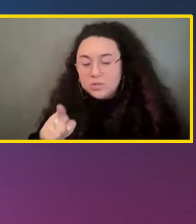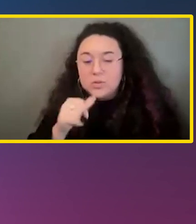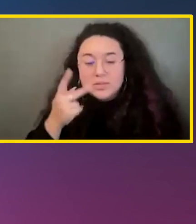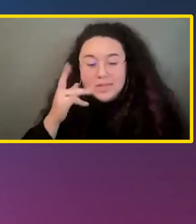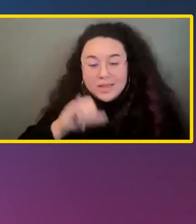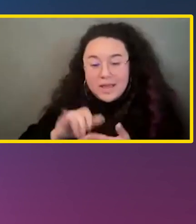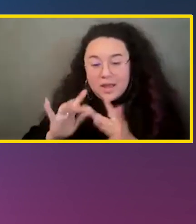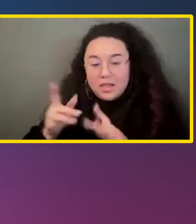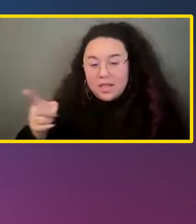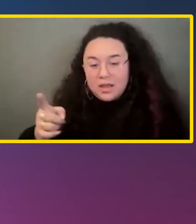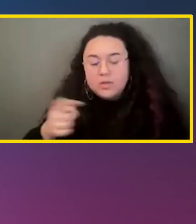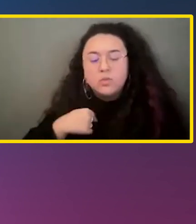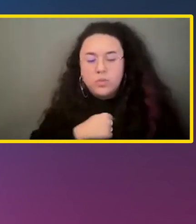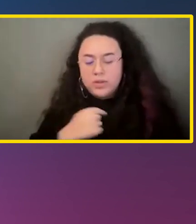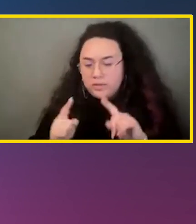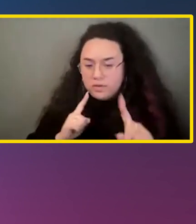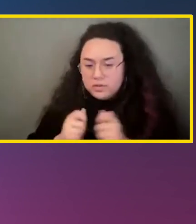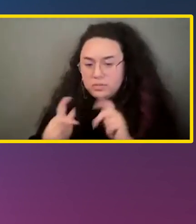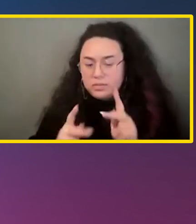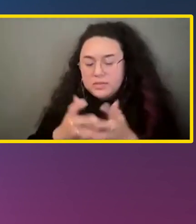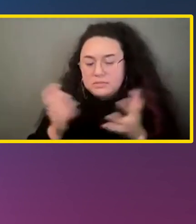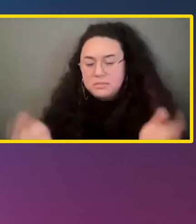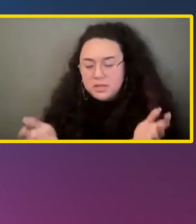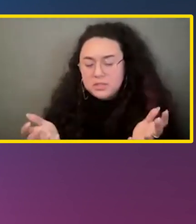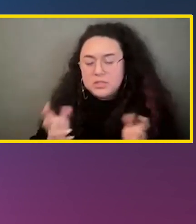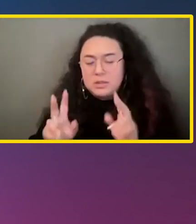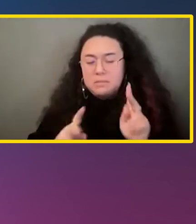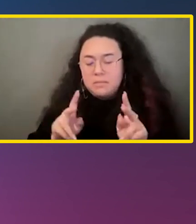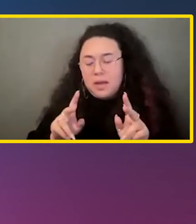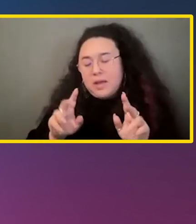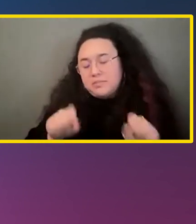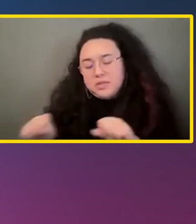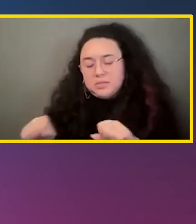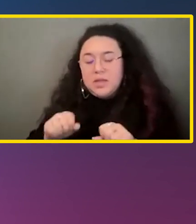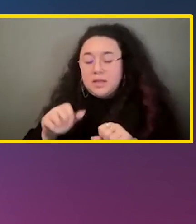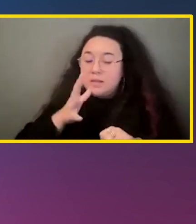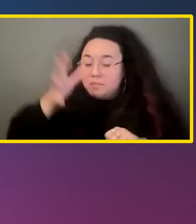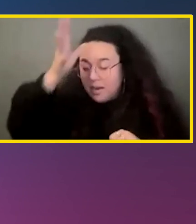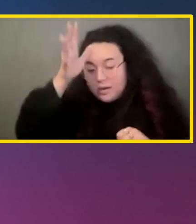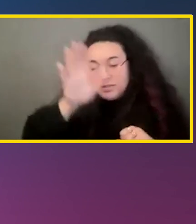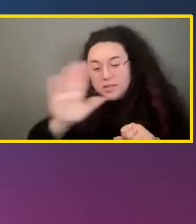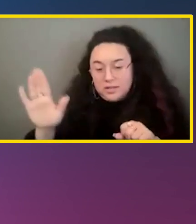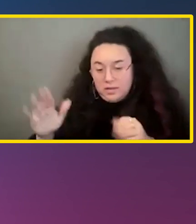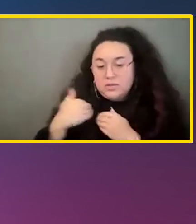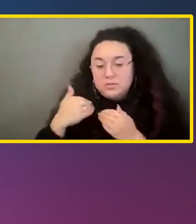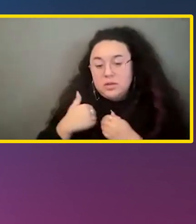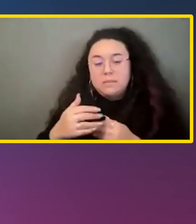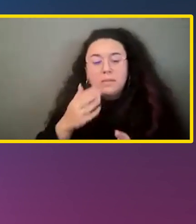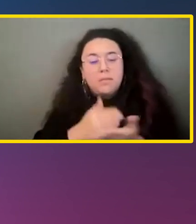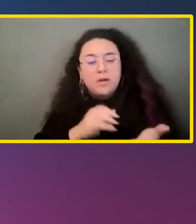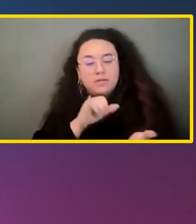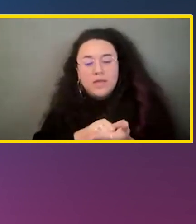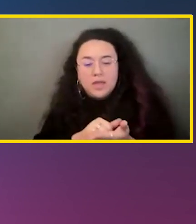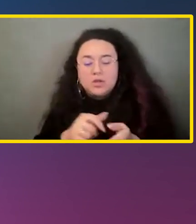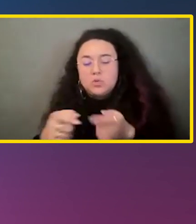see that. And so we've had these conversations as much as we can. So it is in the parents' hands, but I also think that there's part of it that could be